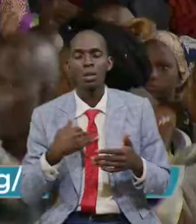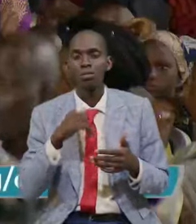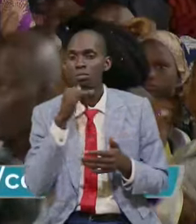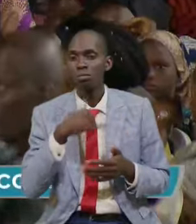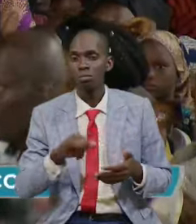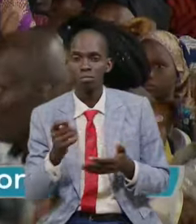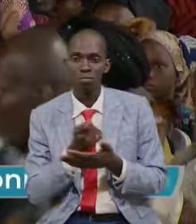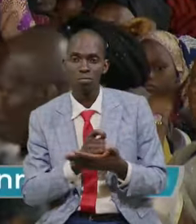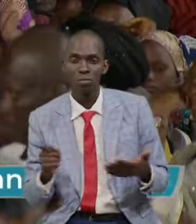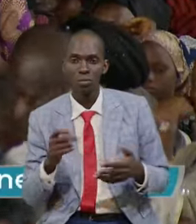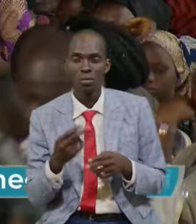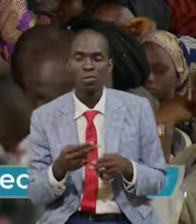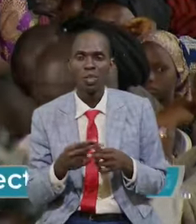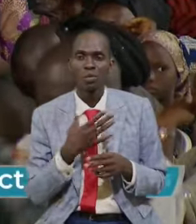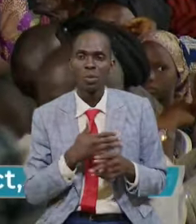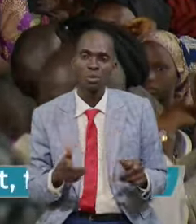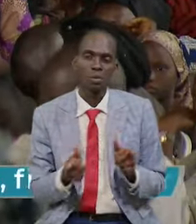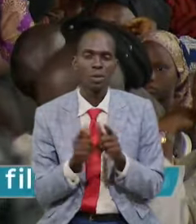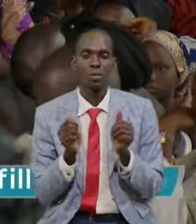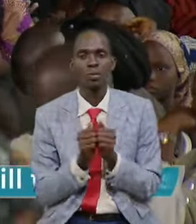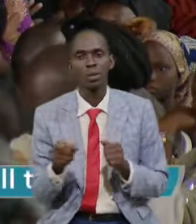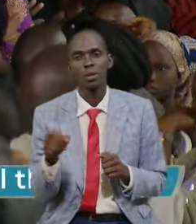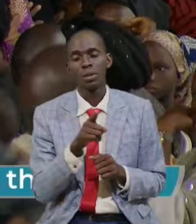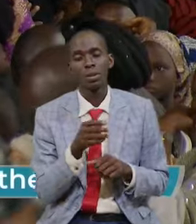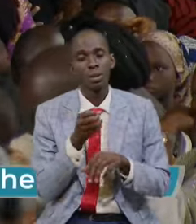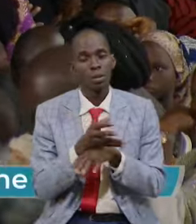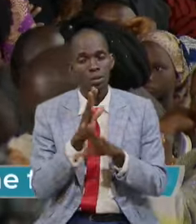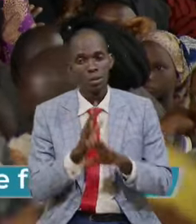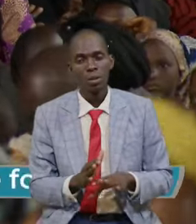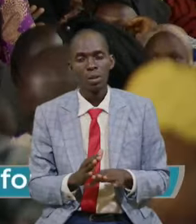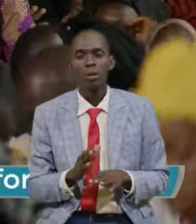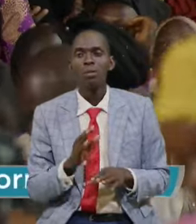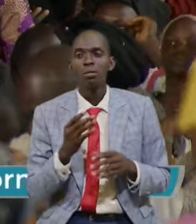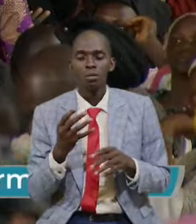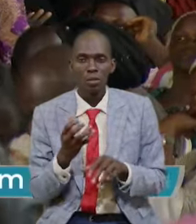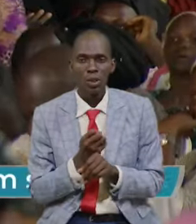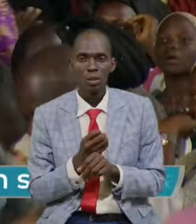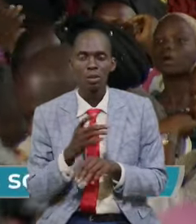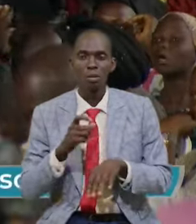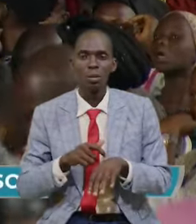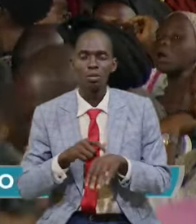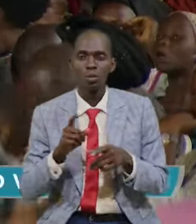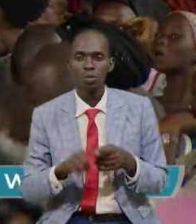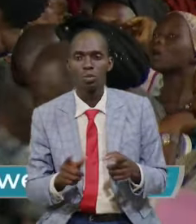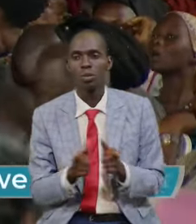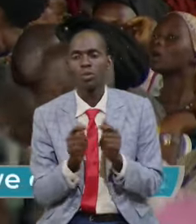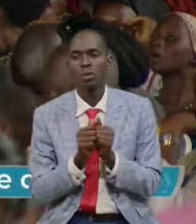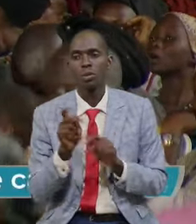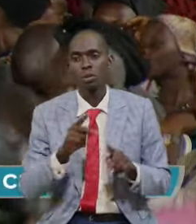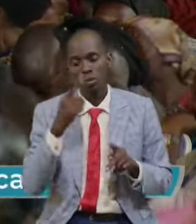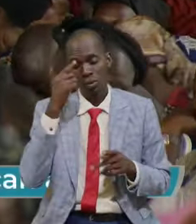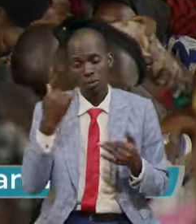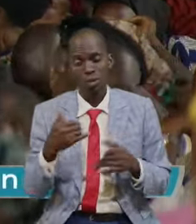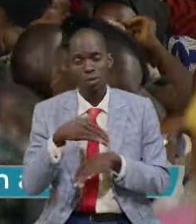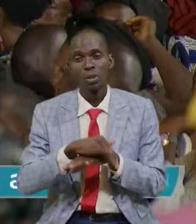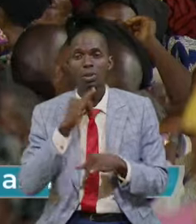Please don't be in a hurry to go away. This is the last night. The servant of God